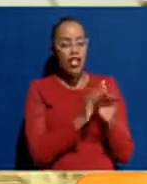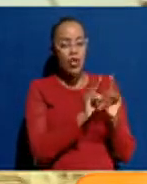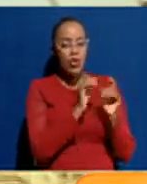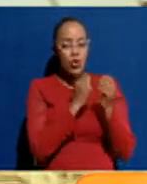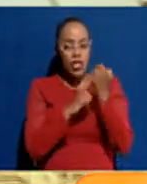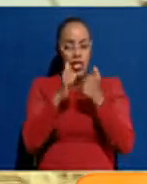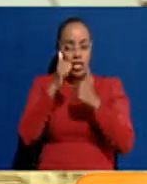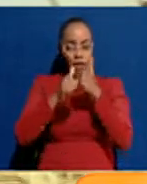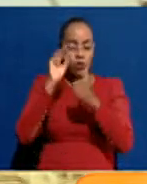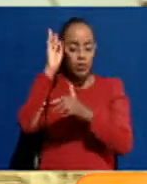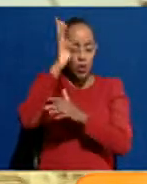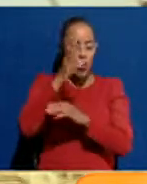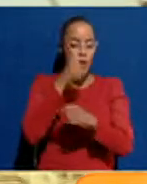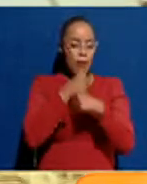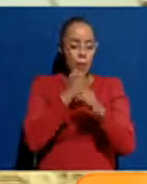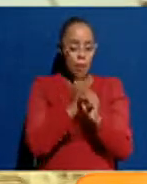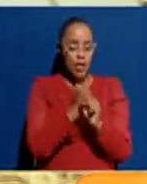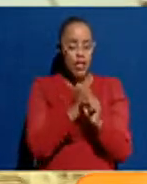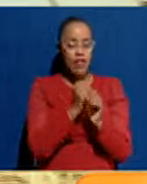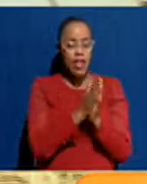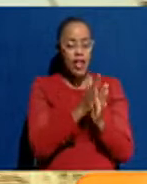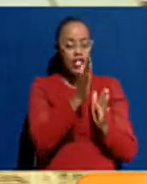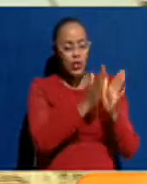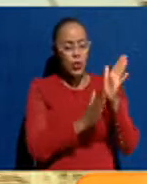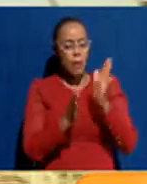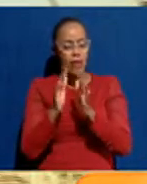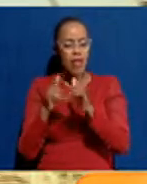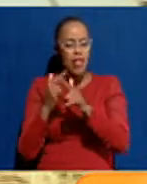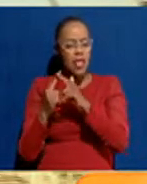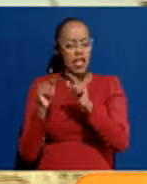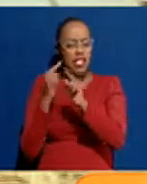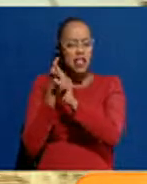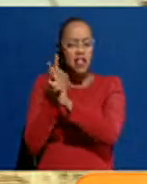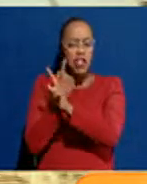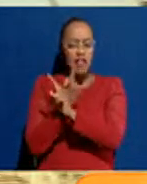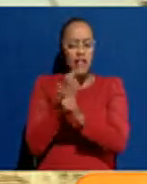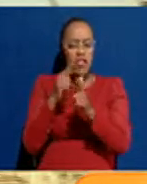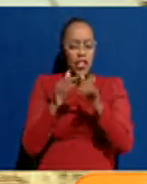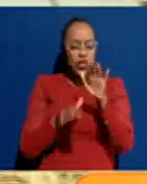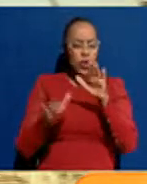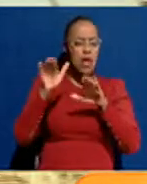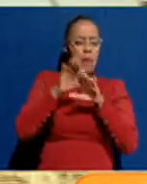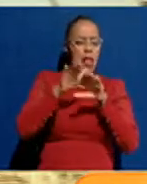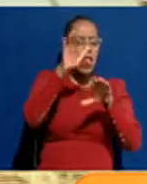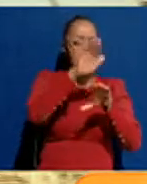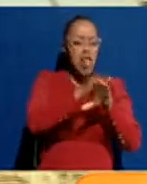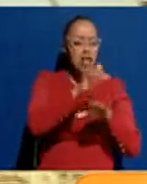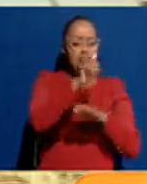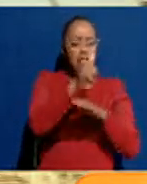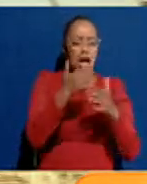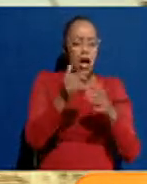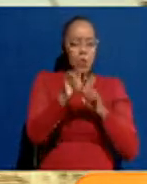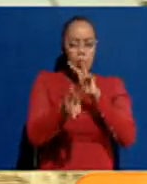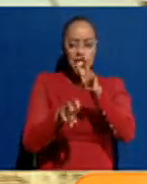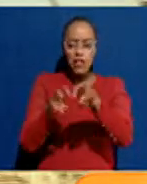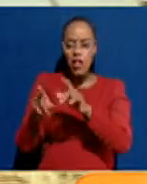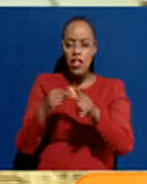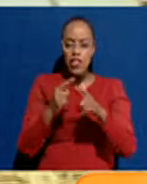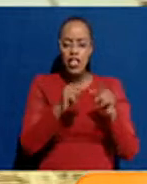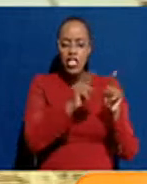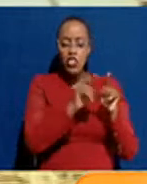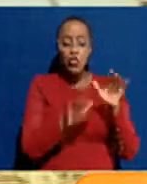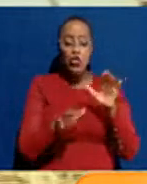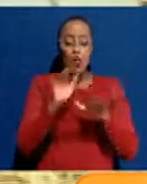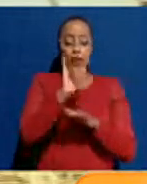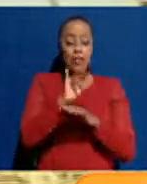activities that go into it, meter reading, repairs, at times even having to replace transformers that have been vandalized, mm-hmm. having to replace infrastructure that has been